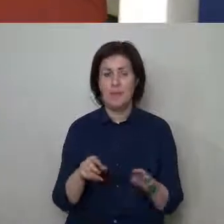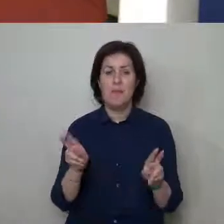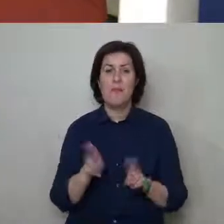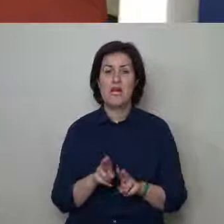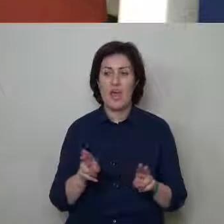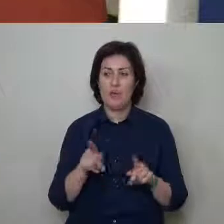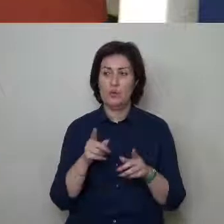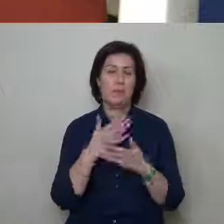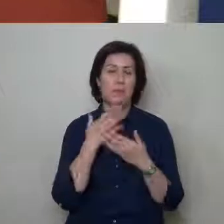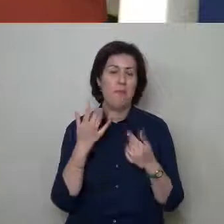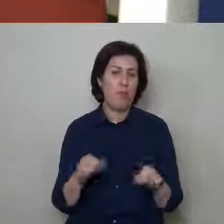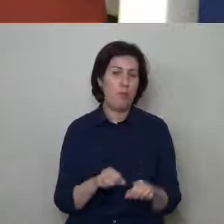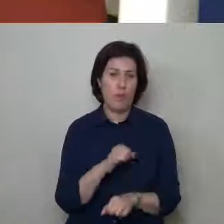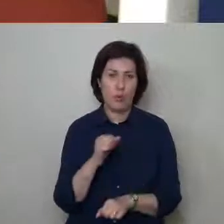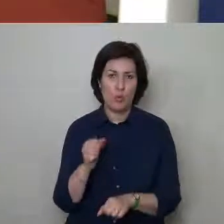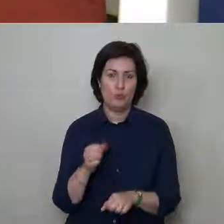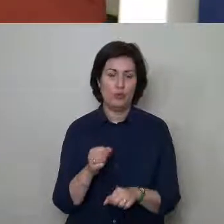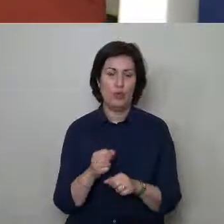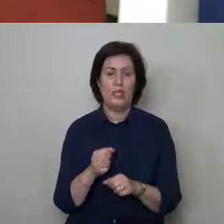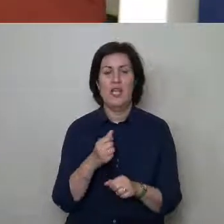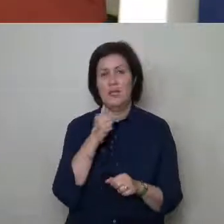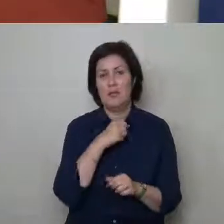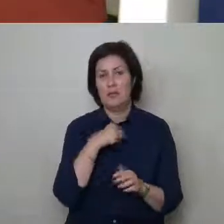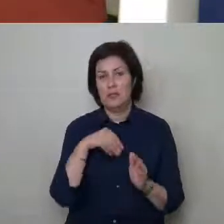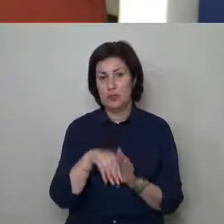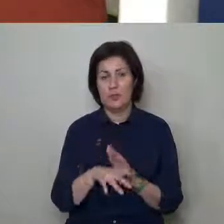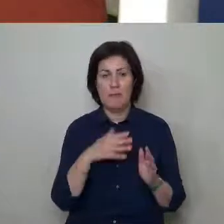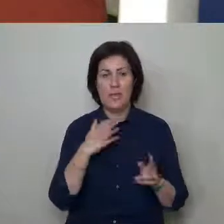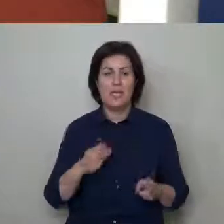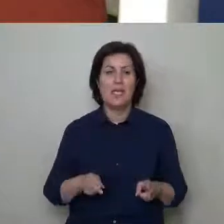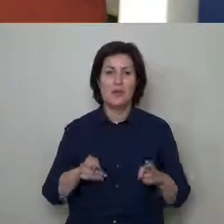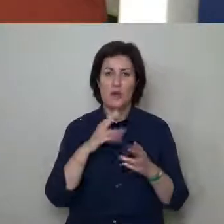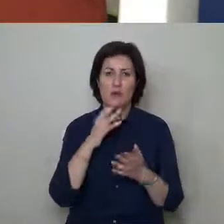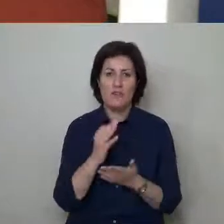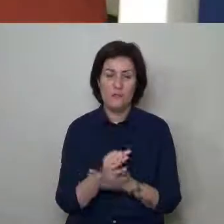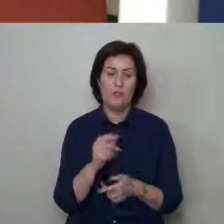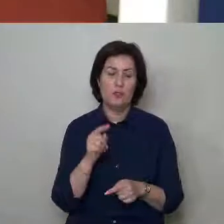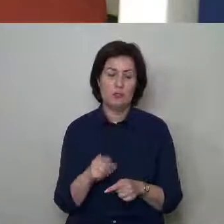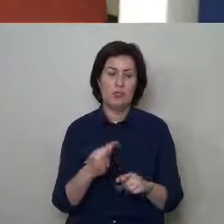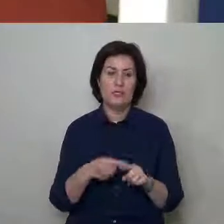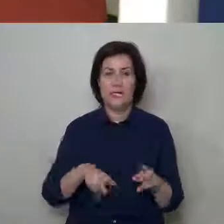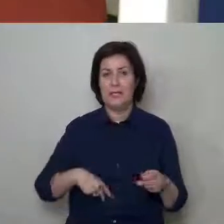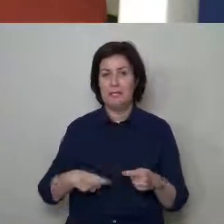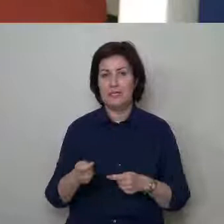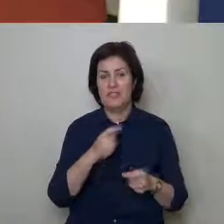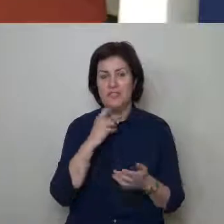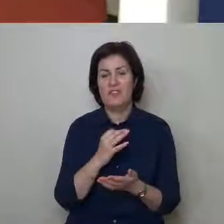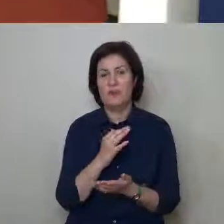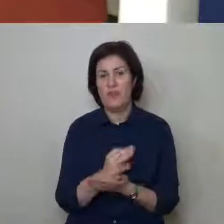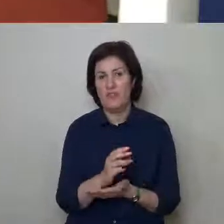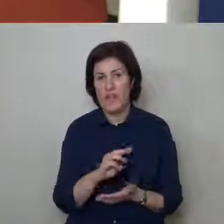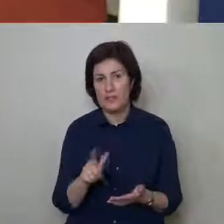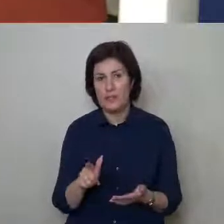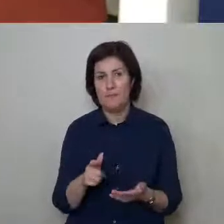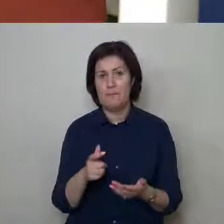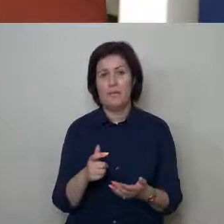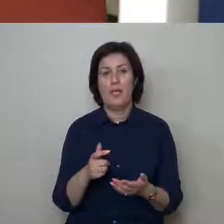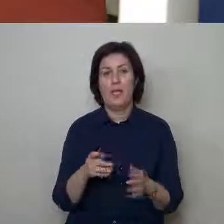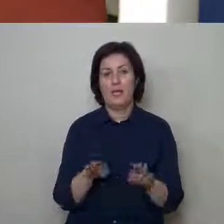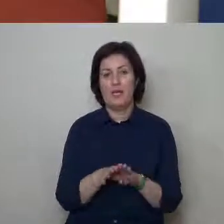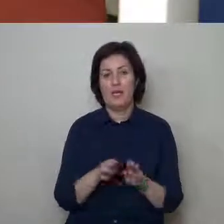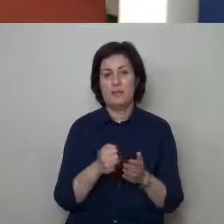212 as violation of the campaigning rules. There was no criminal liability here. That was